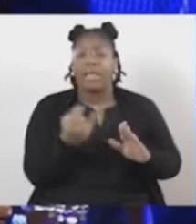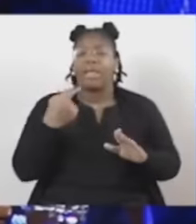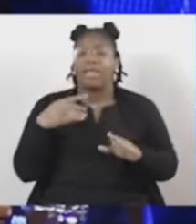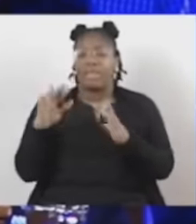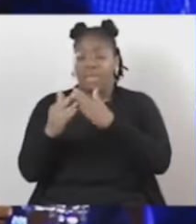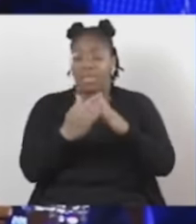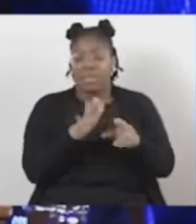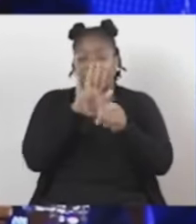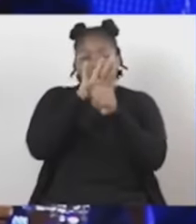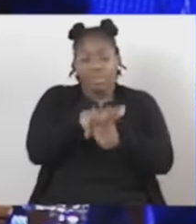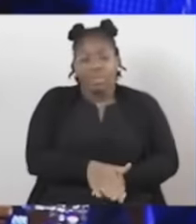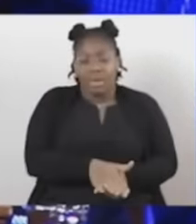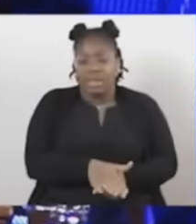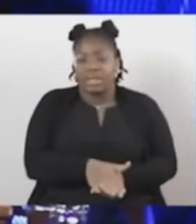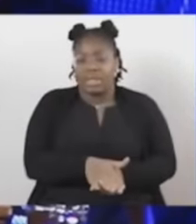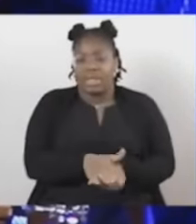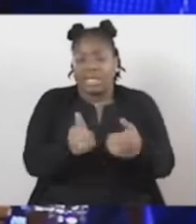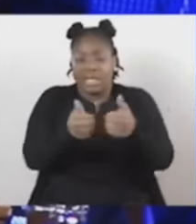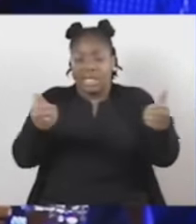out of national progress.